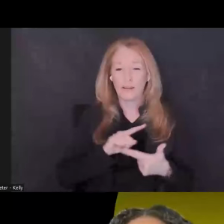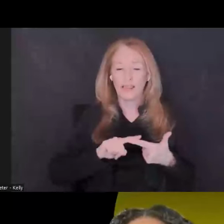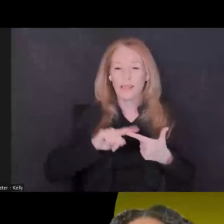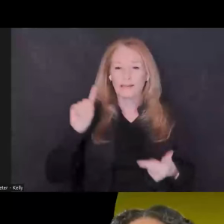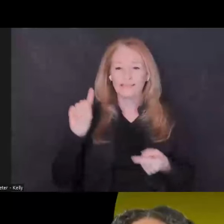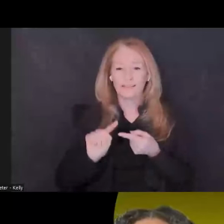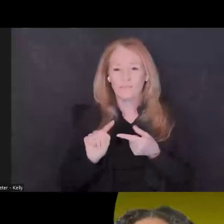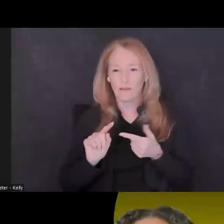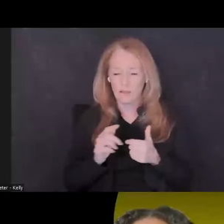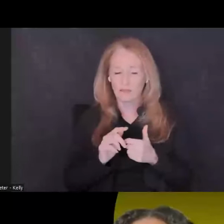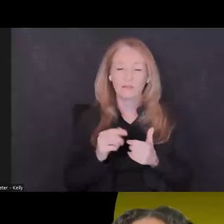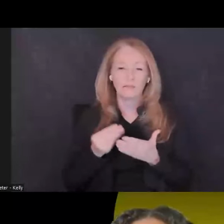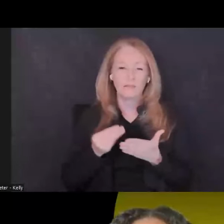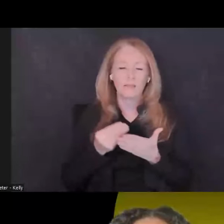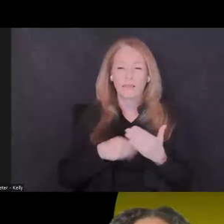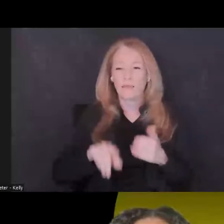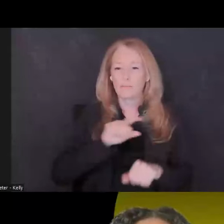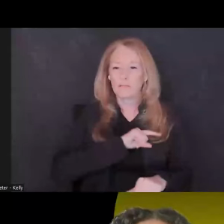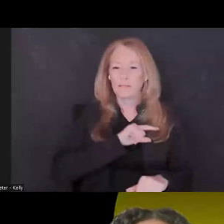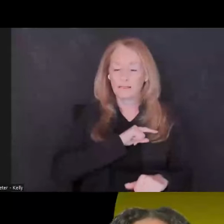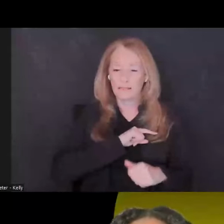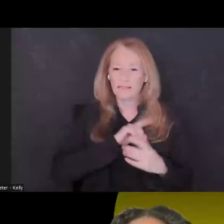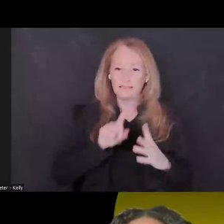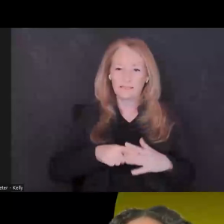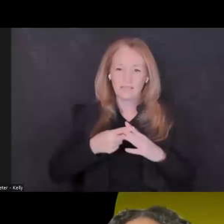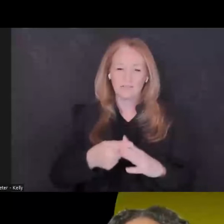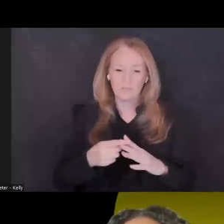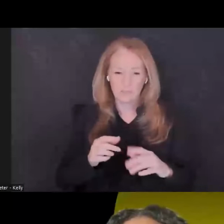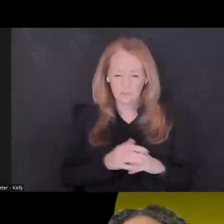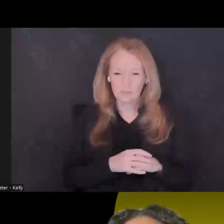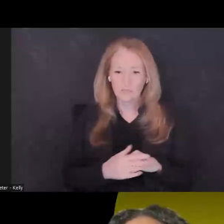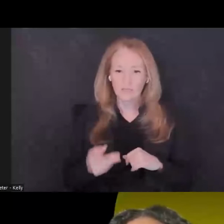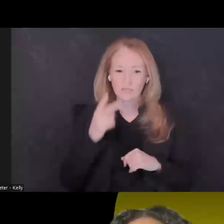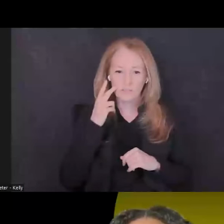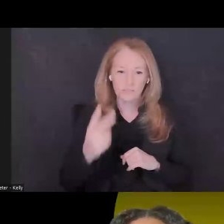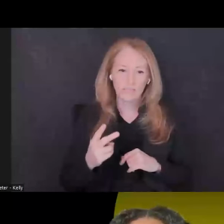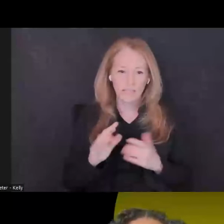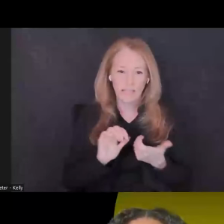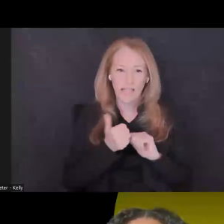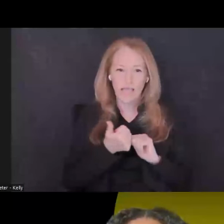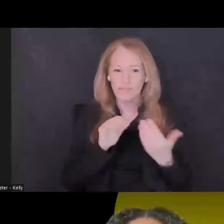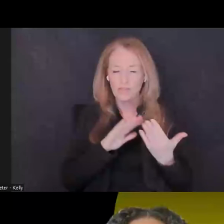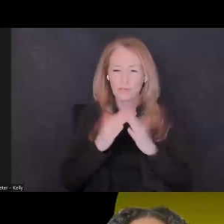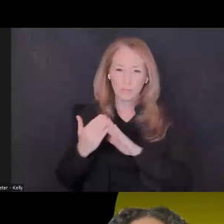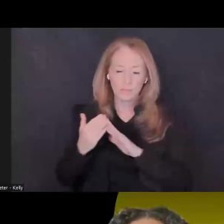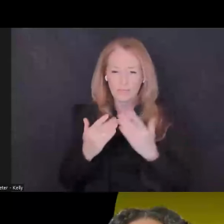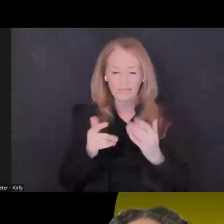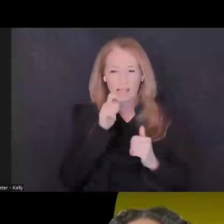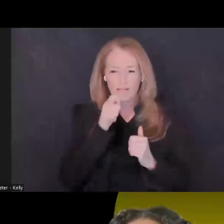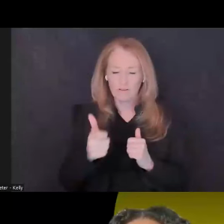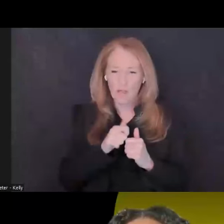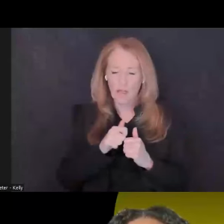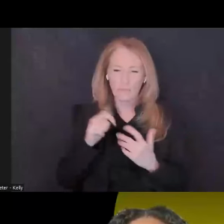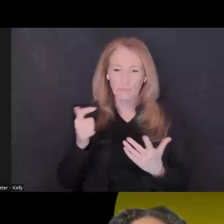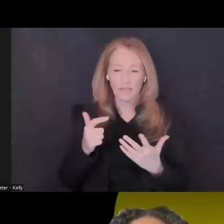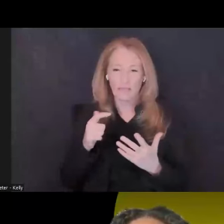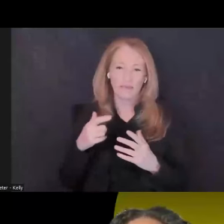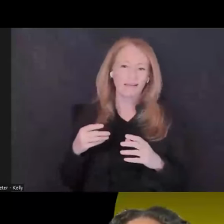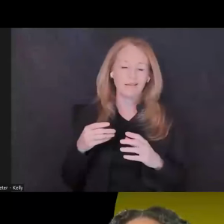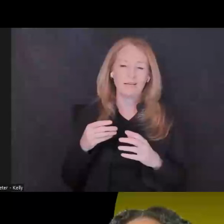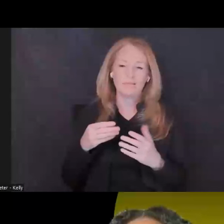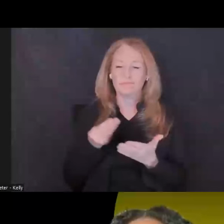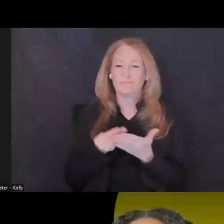that demanded to see the communities that have been historically disinvested in have mental health centers and have care providers. Many of